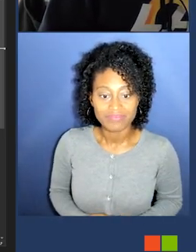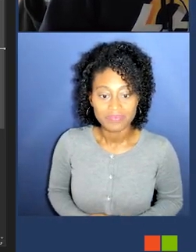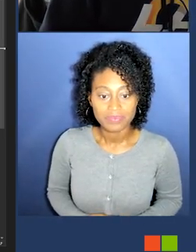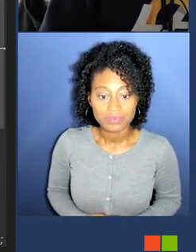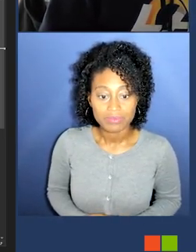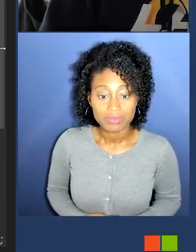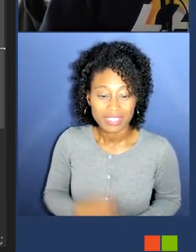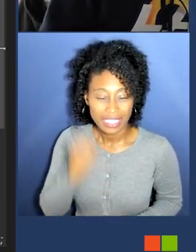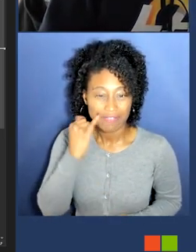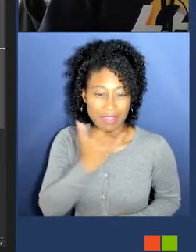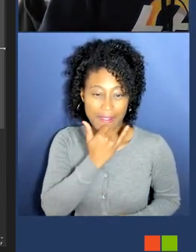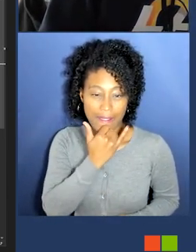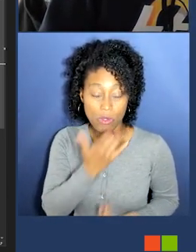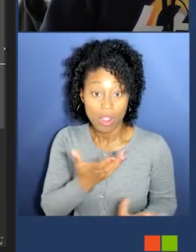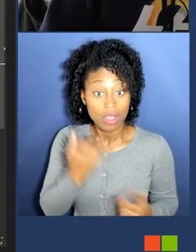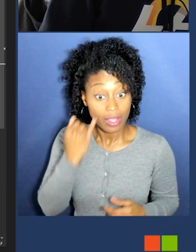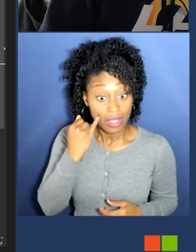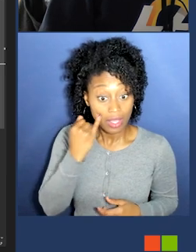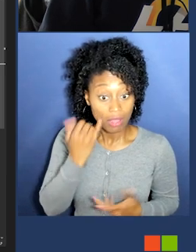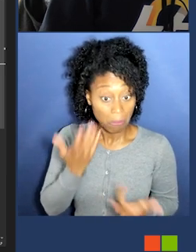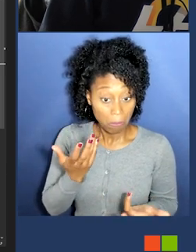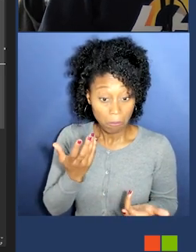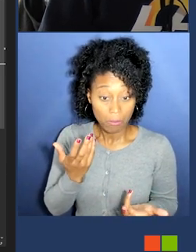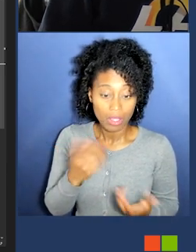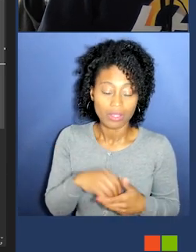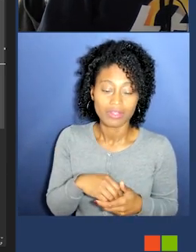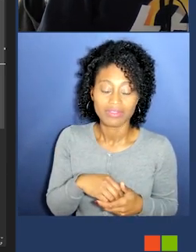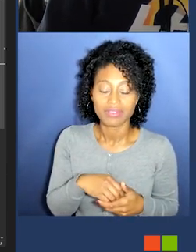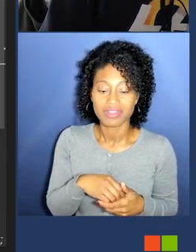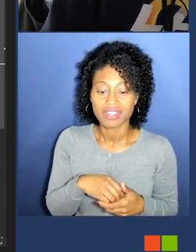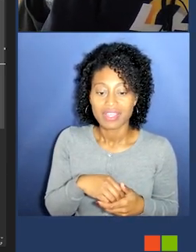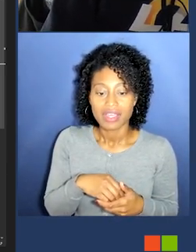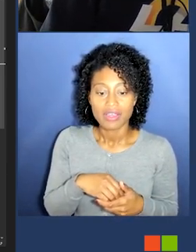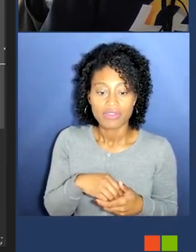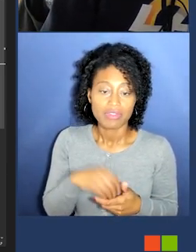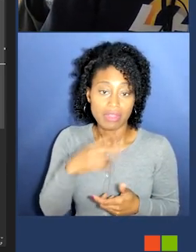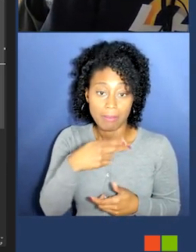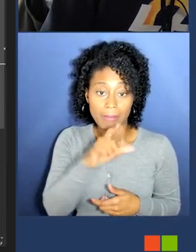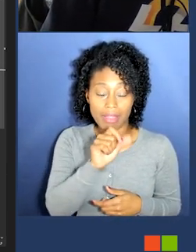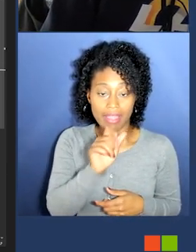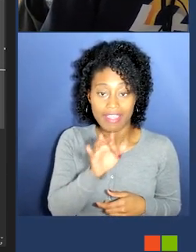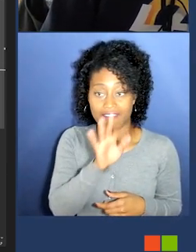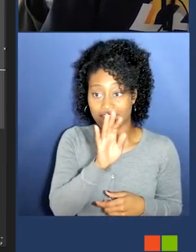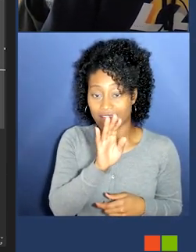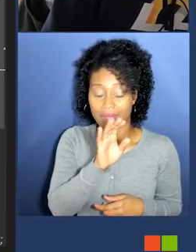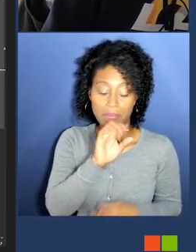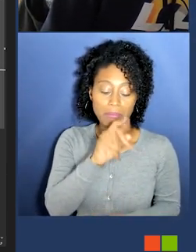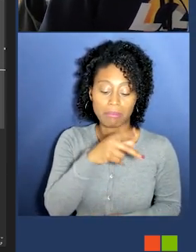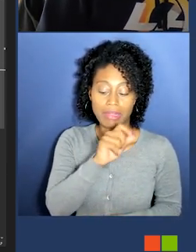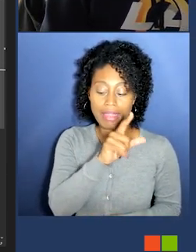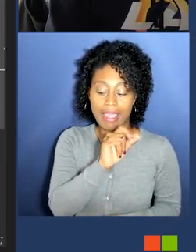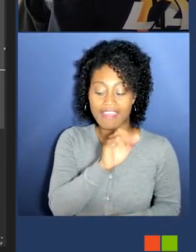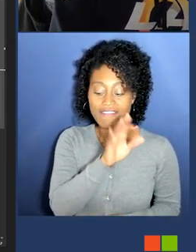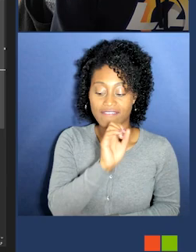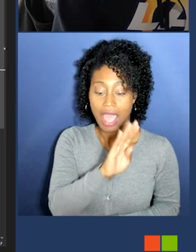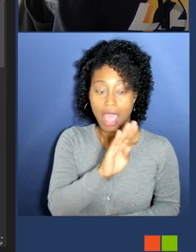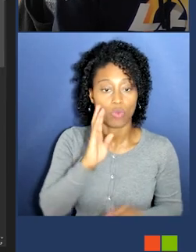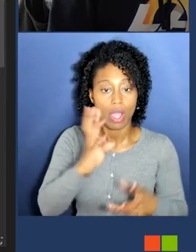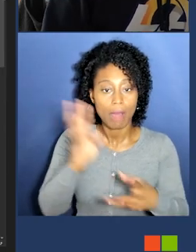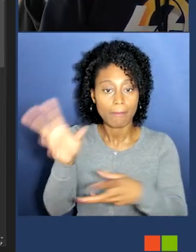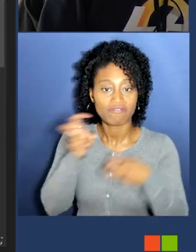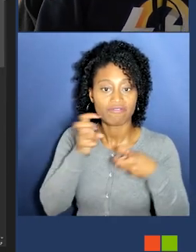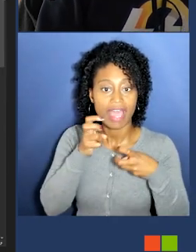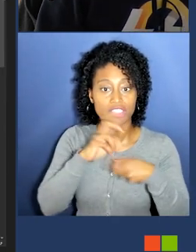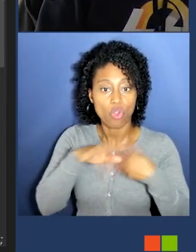In case it was a result, we take the PlayFab ID, so the player's ID, and fetch all the matches for this particular user from